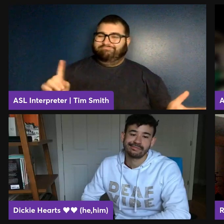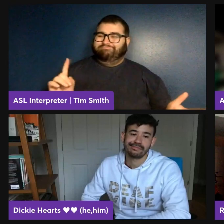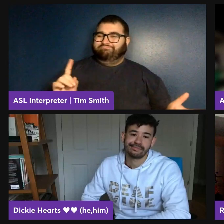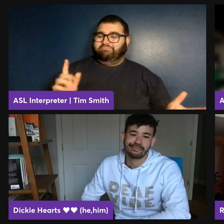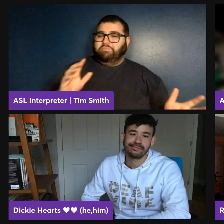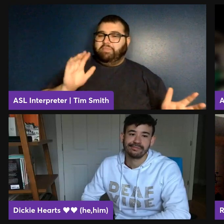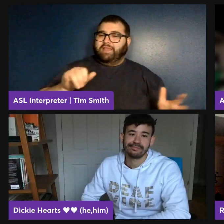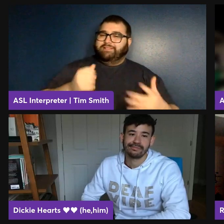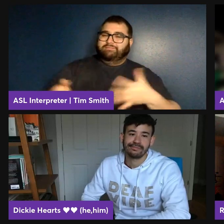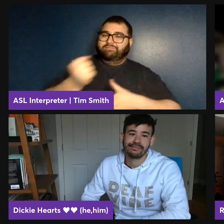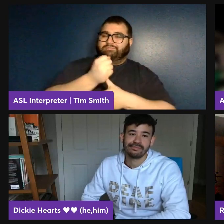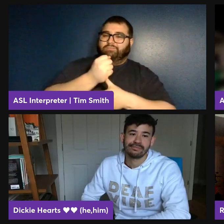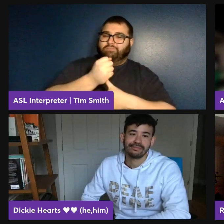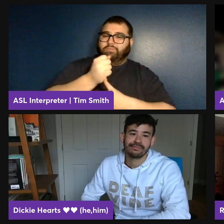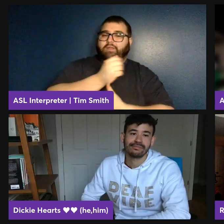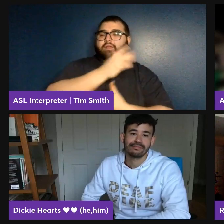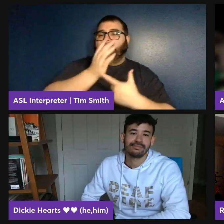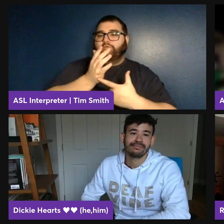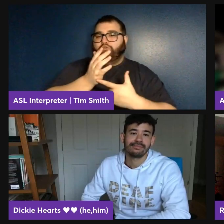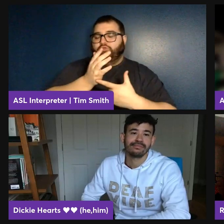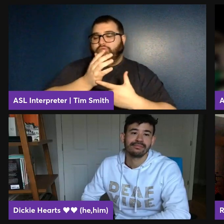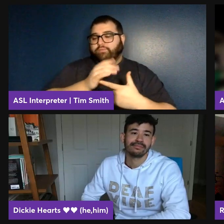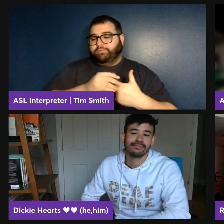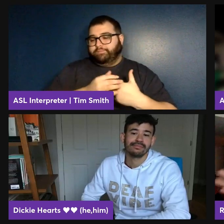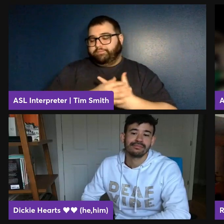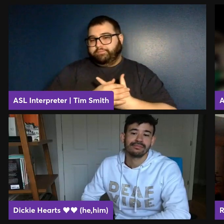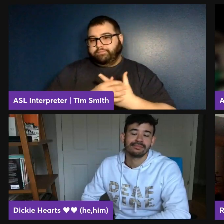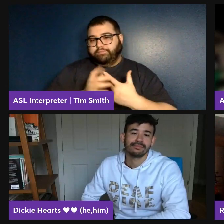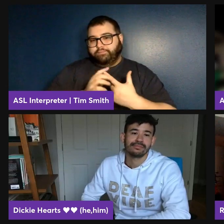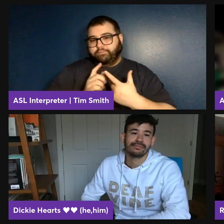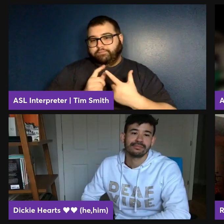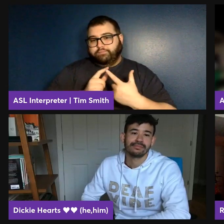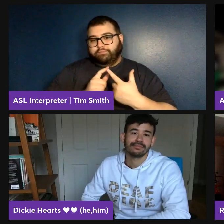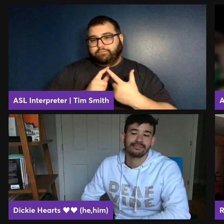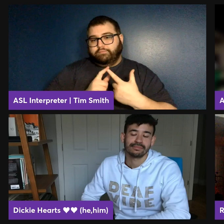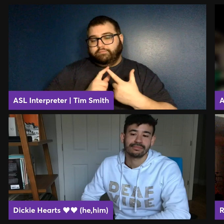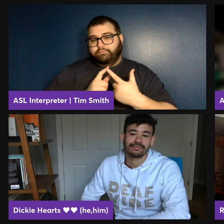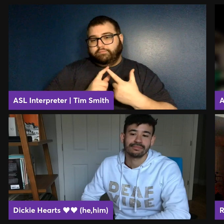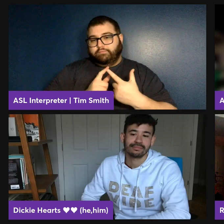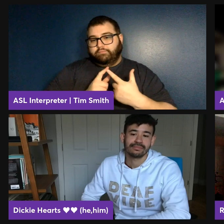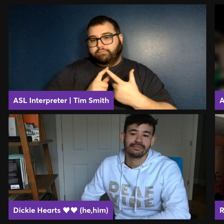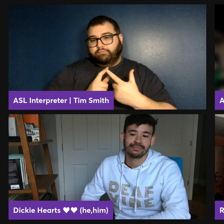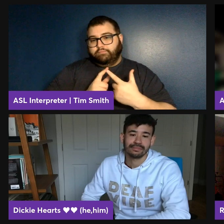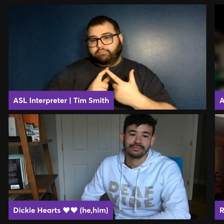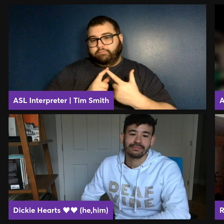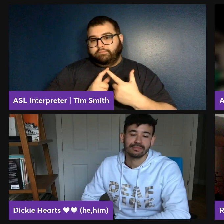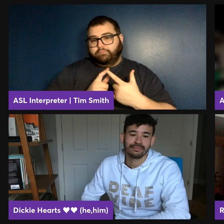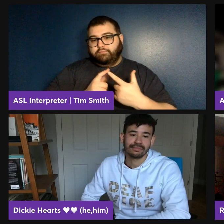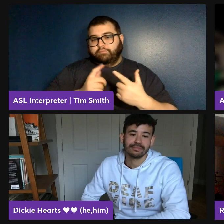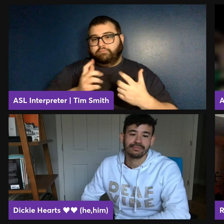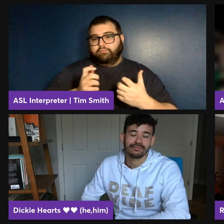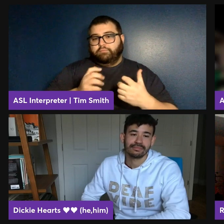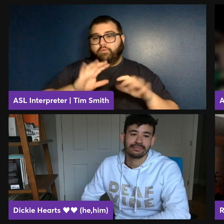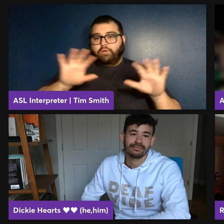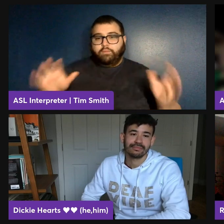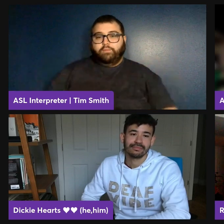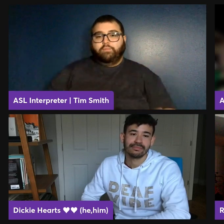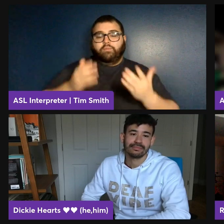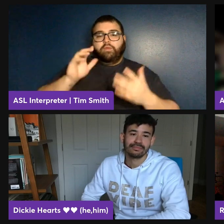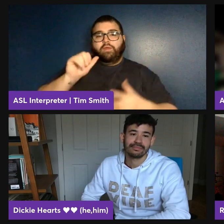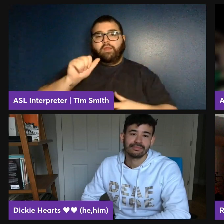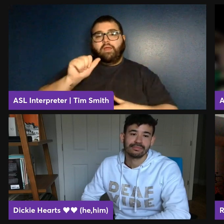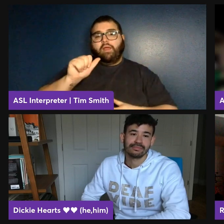that is number one. And then number two, and I also wanted to lift our brilliant Access dramaturg, Allison